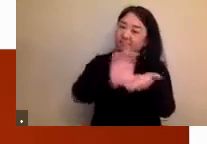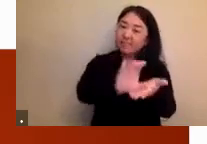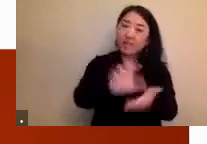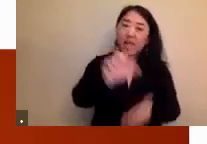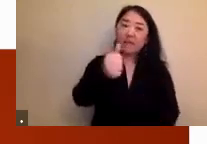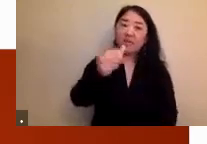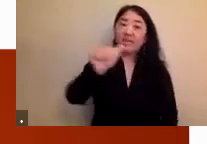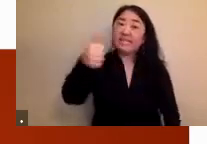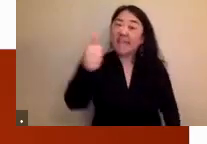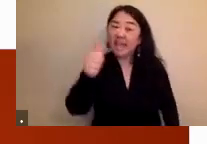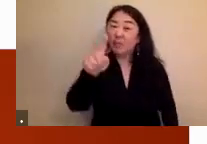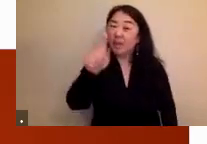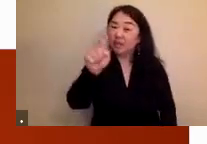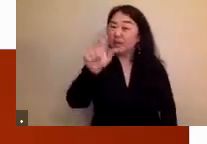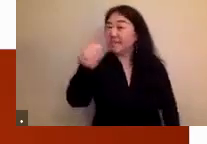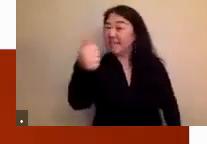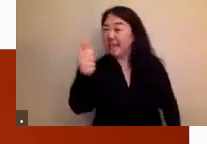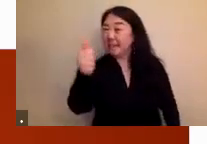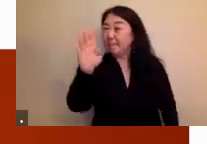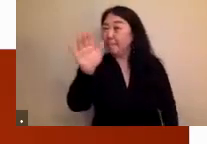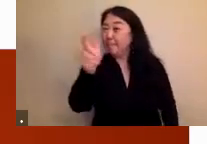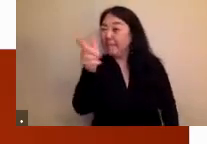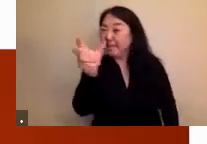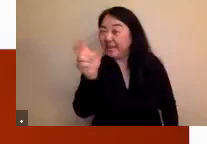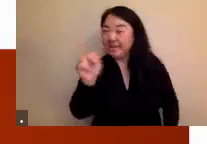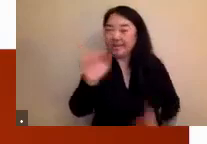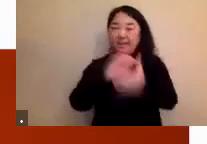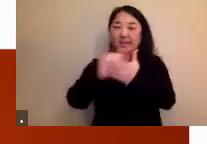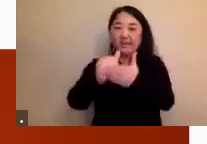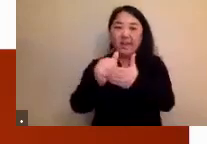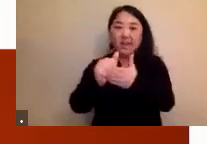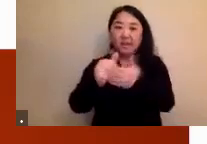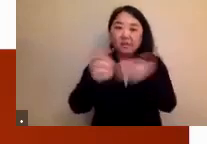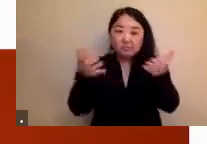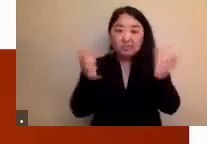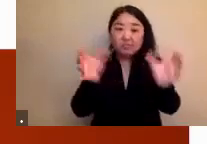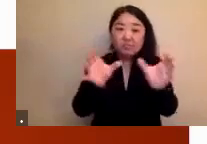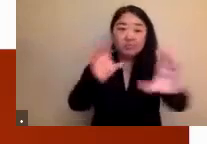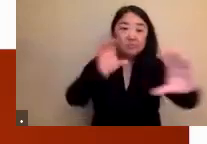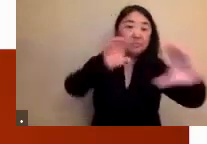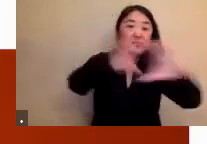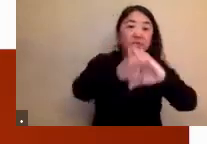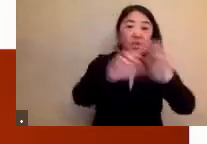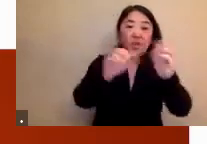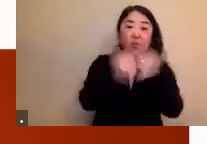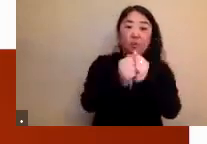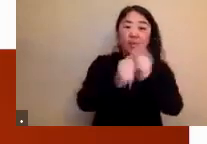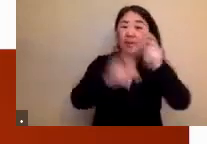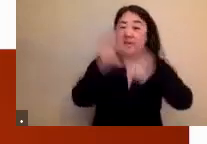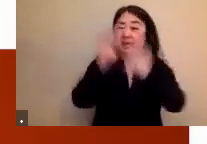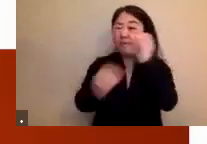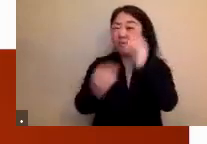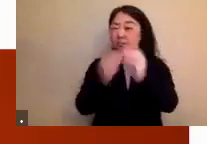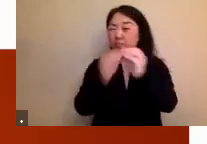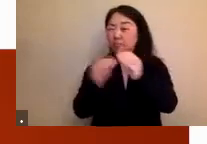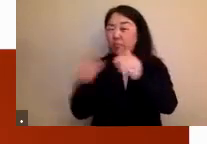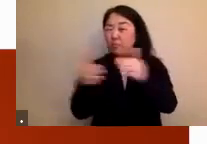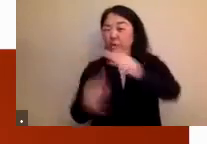for transportation to repair and build roads and bridges. That's coming. We also want to ensure